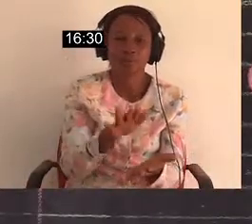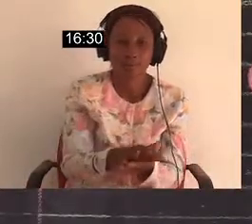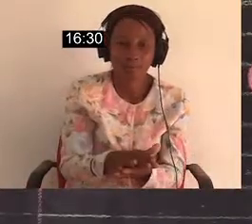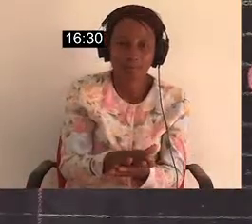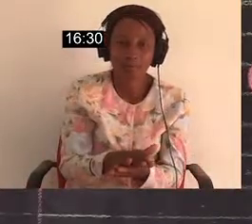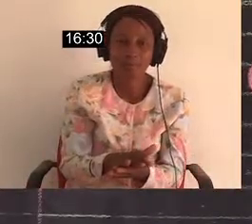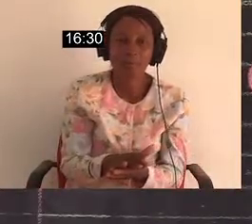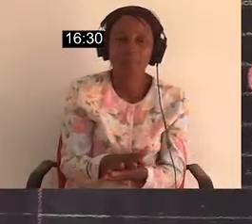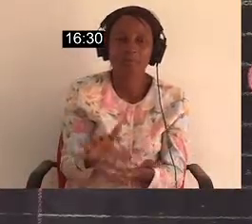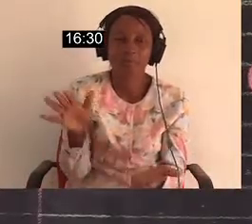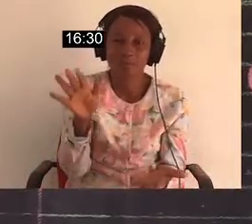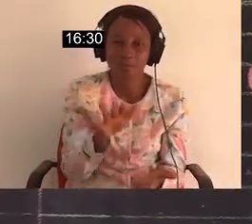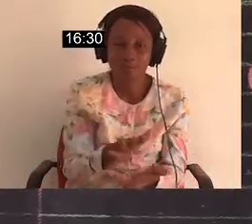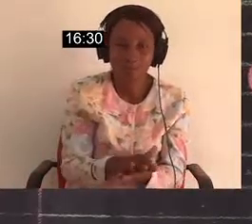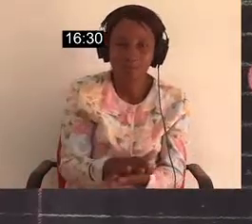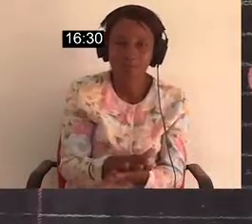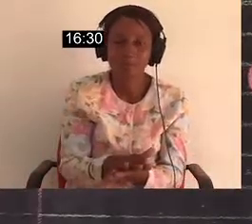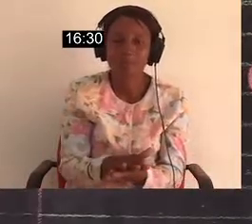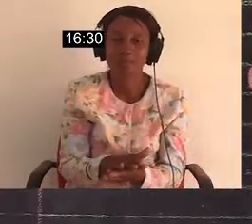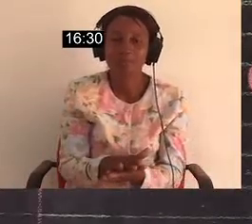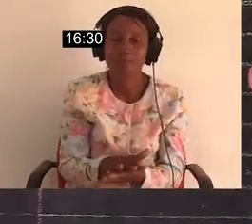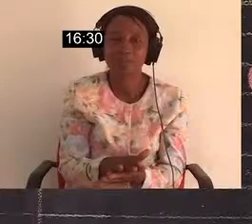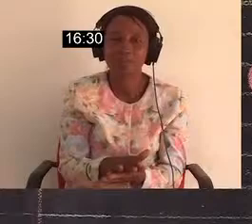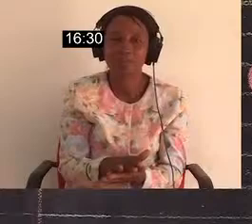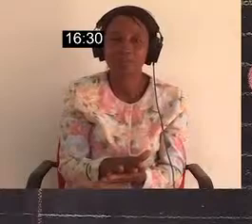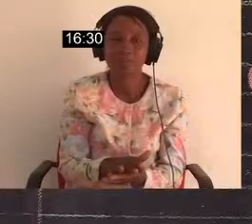On. On.